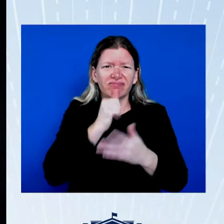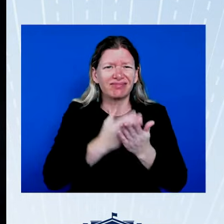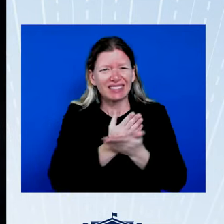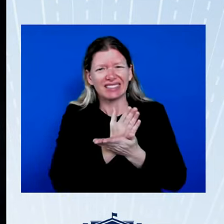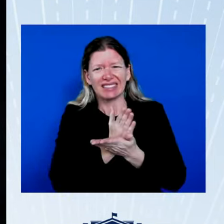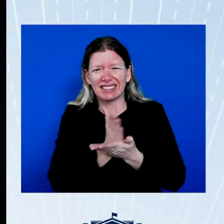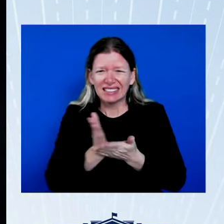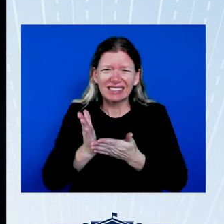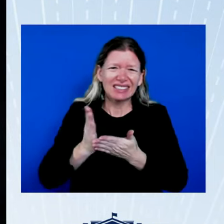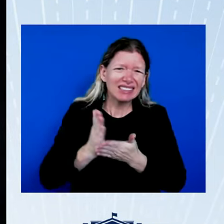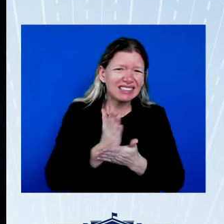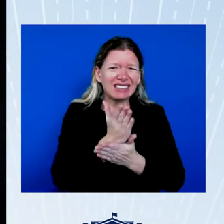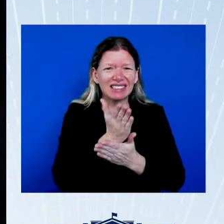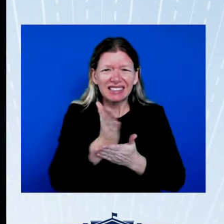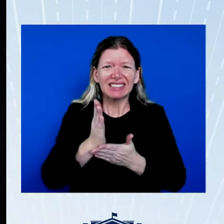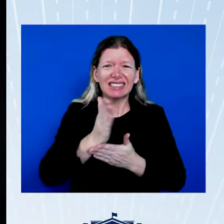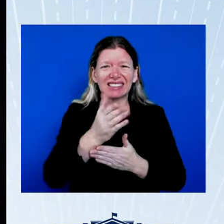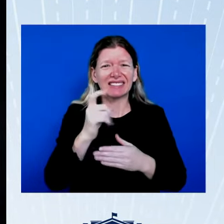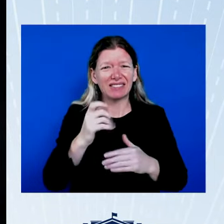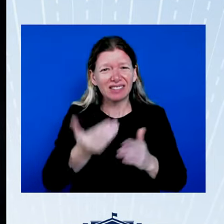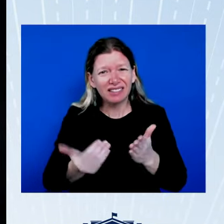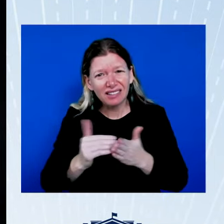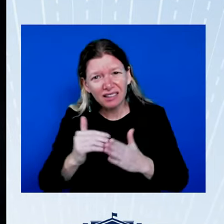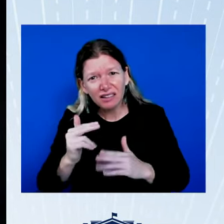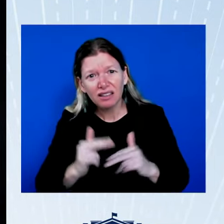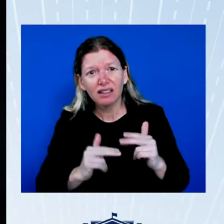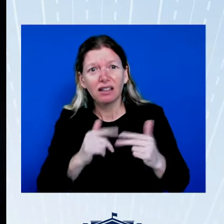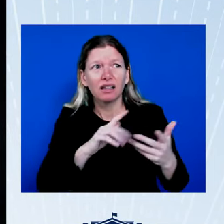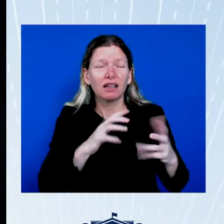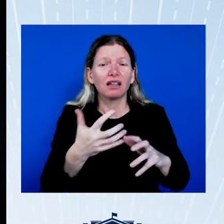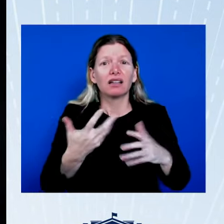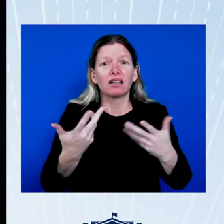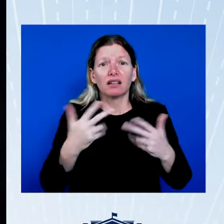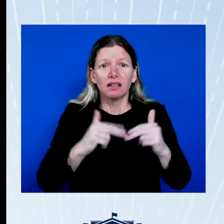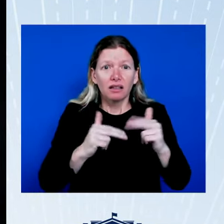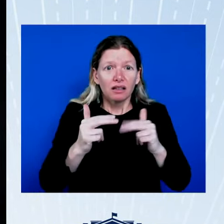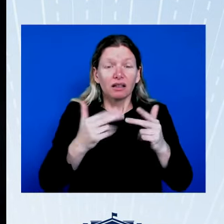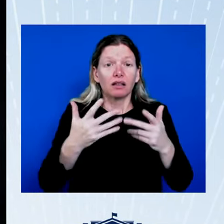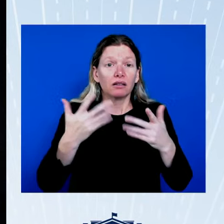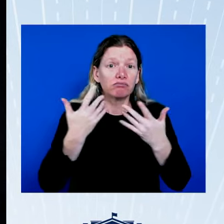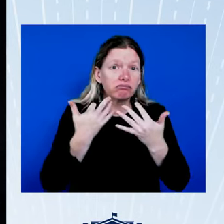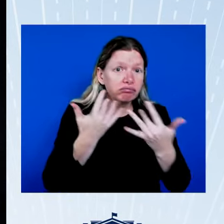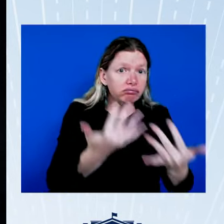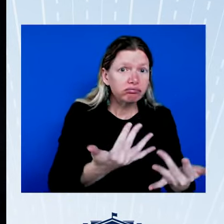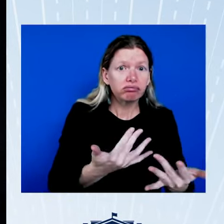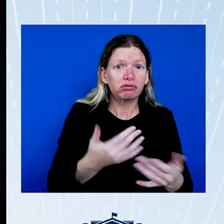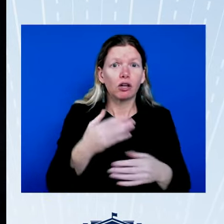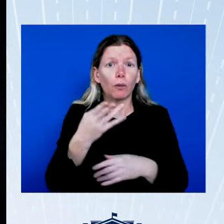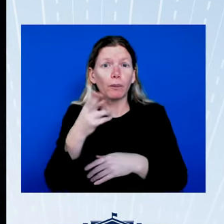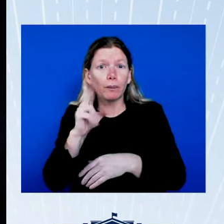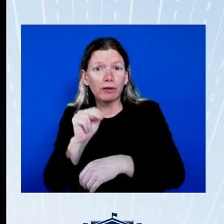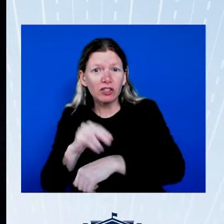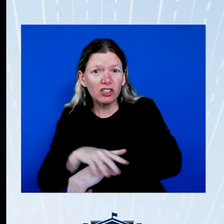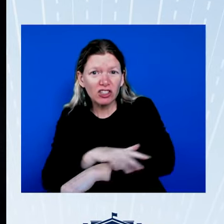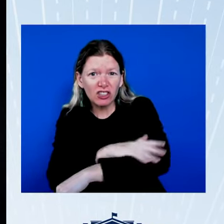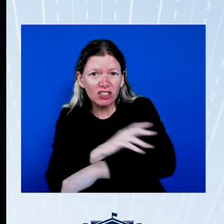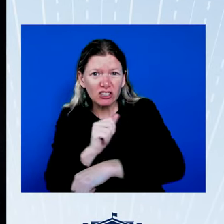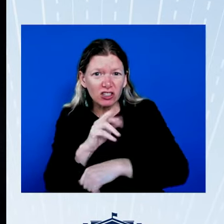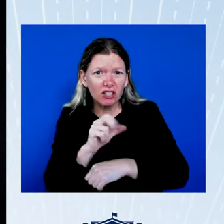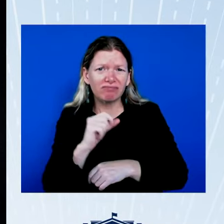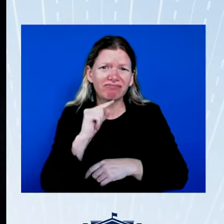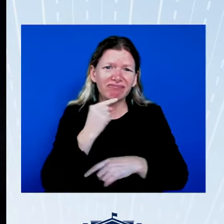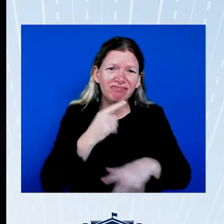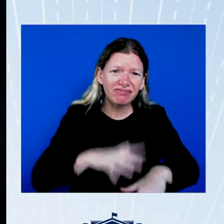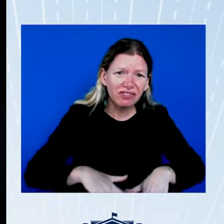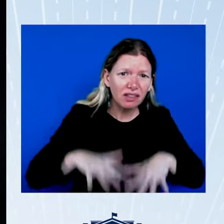from wildfires and burn scars to severe flooding and hurricanes. He has charged us to do more and to think about